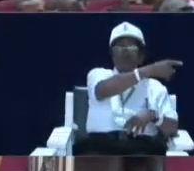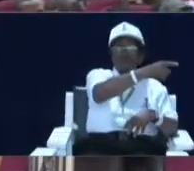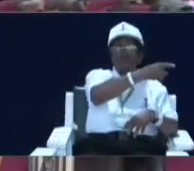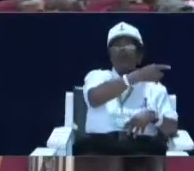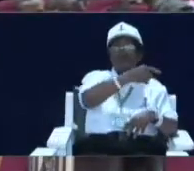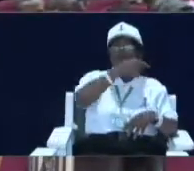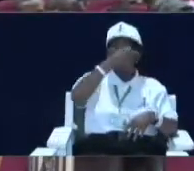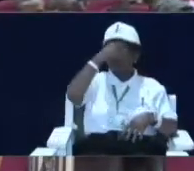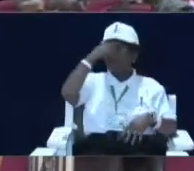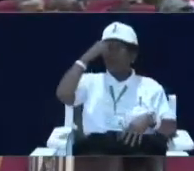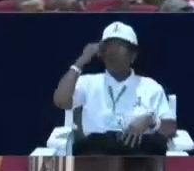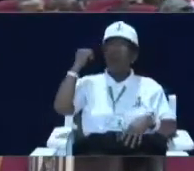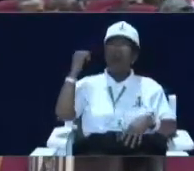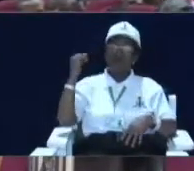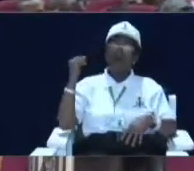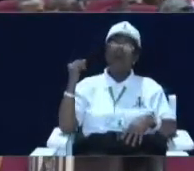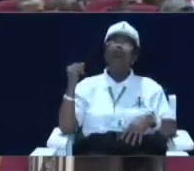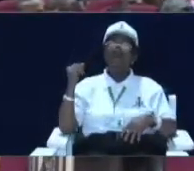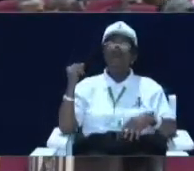Because